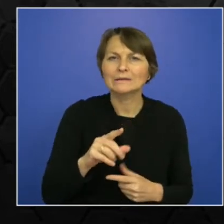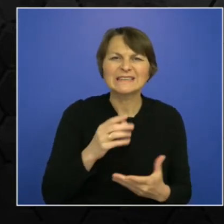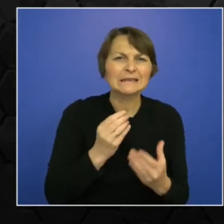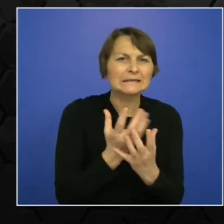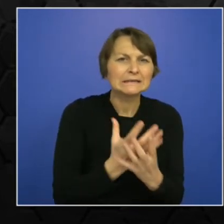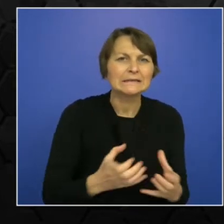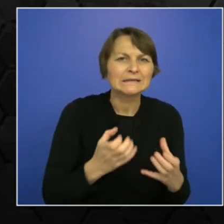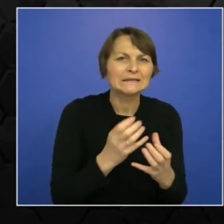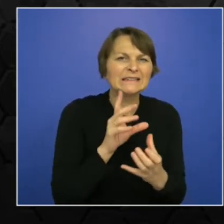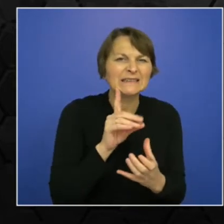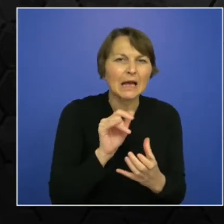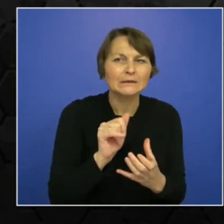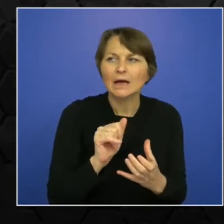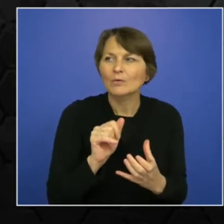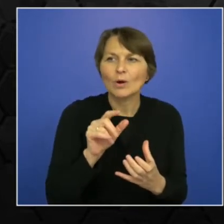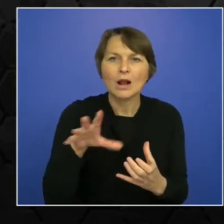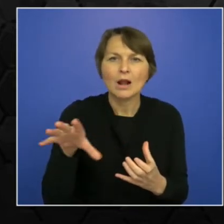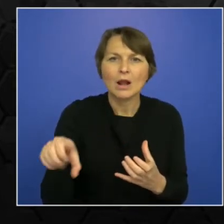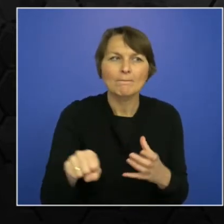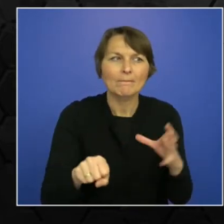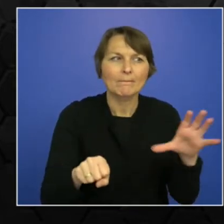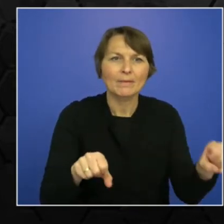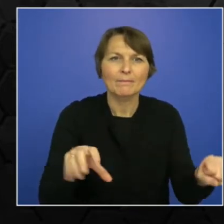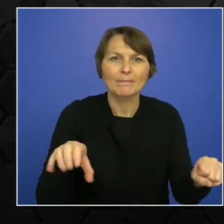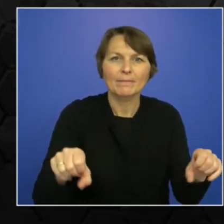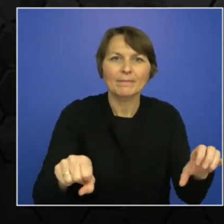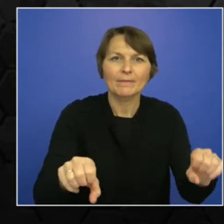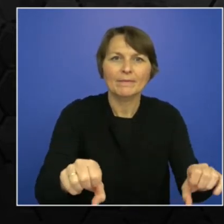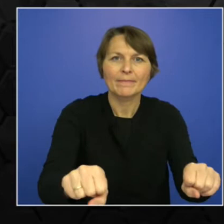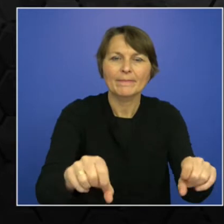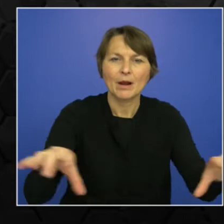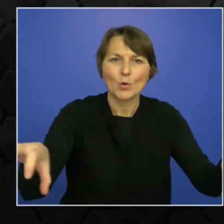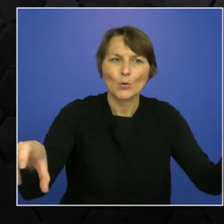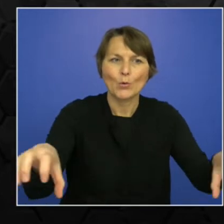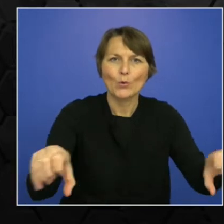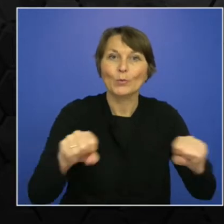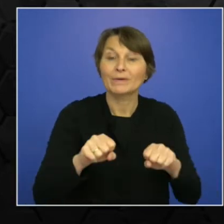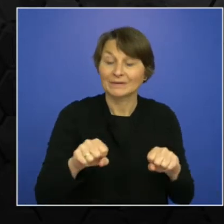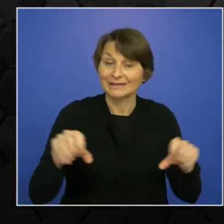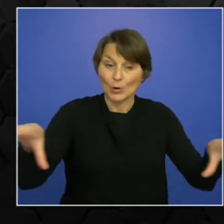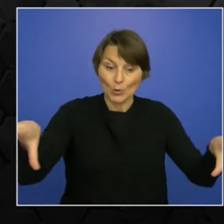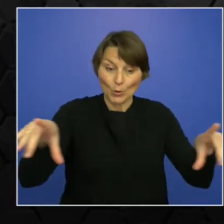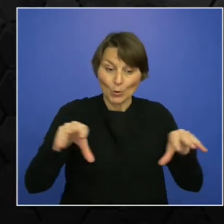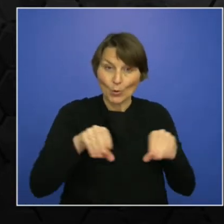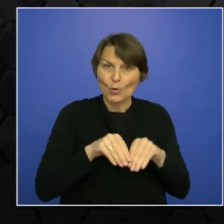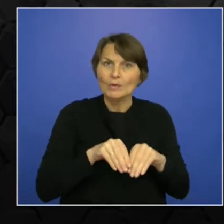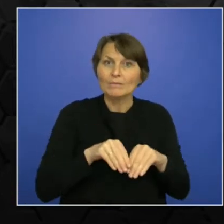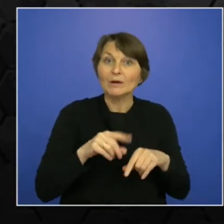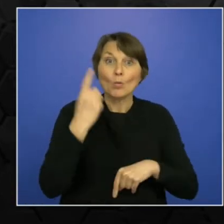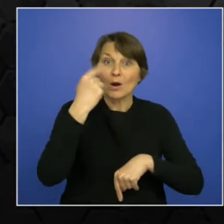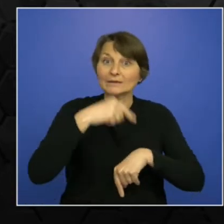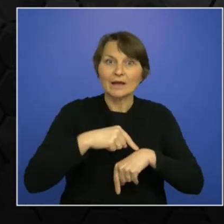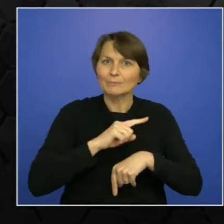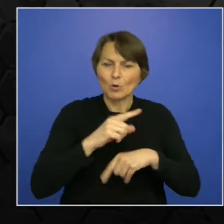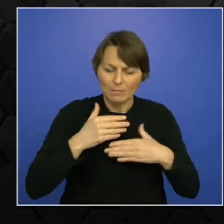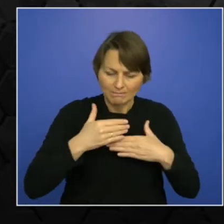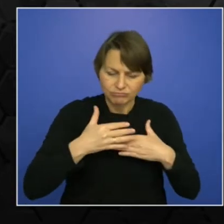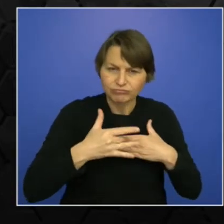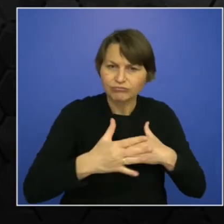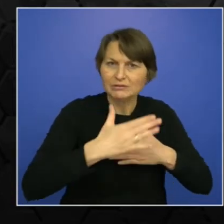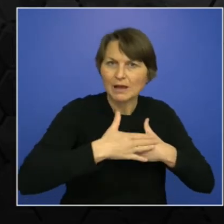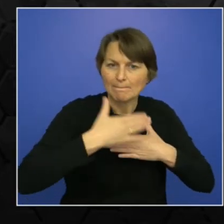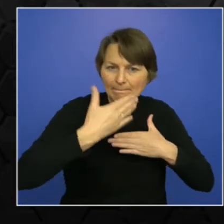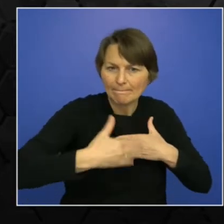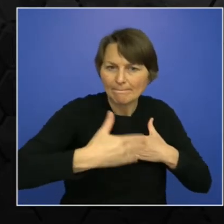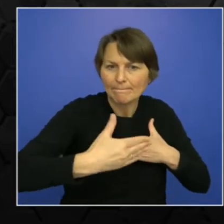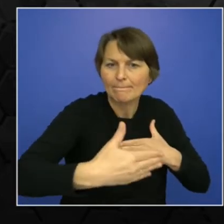step further, improve its ability over time. And the next is reduce risk. Machine learning keeps pace,